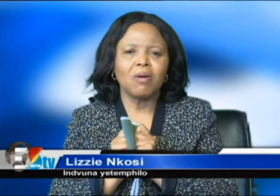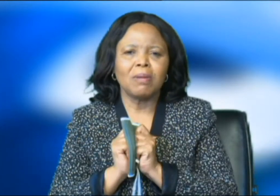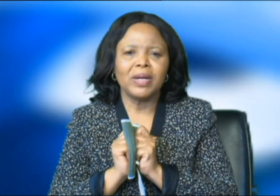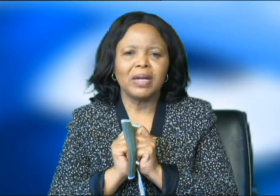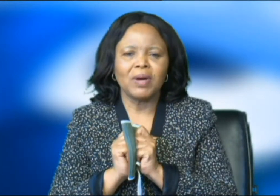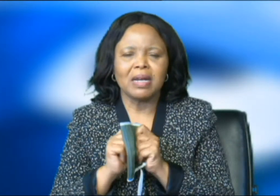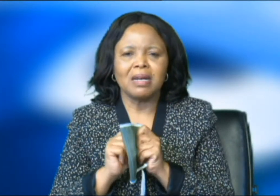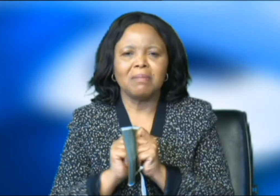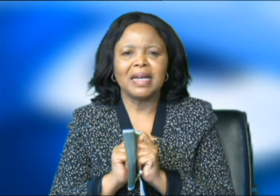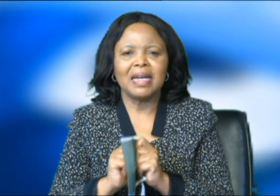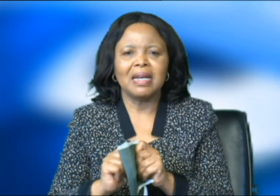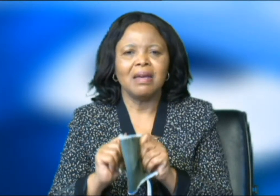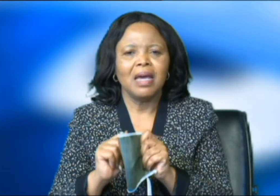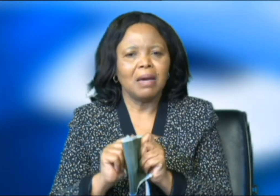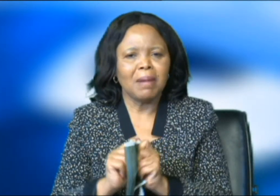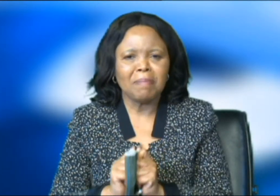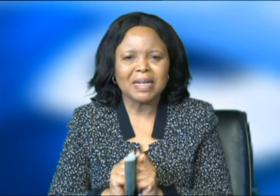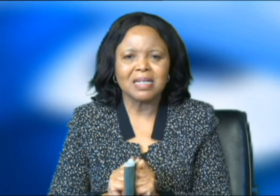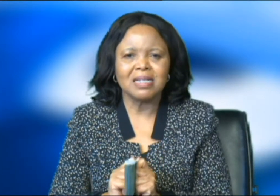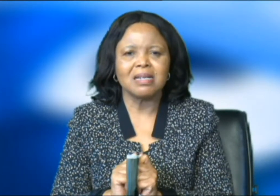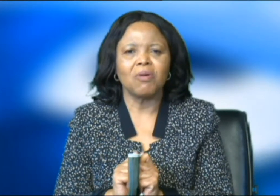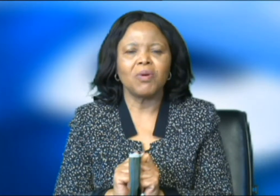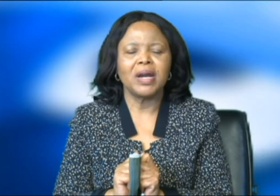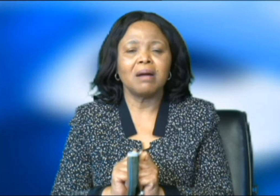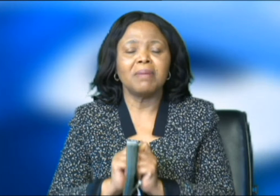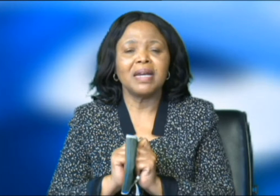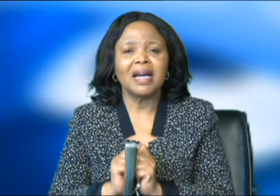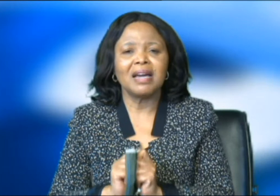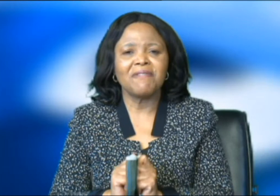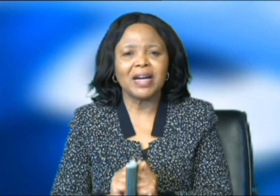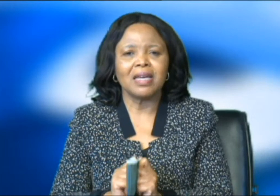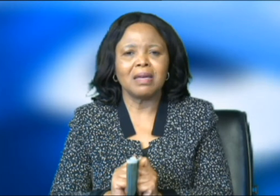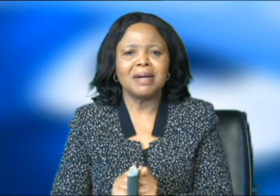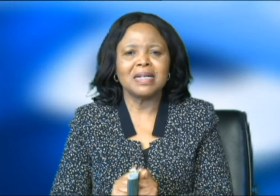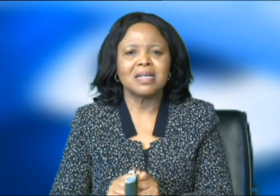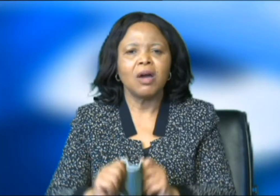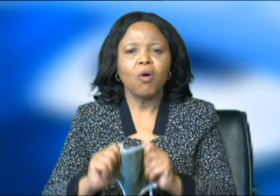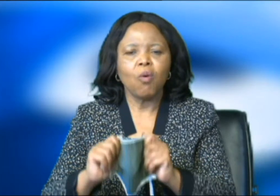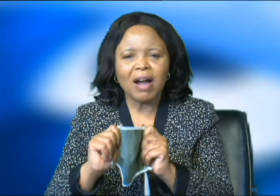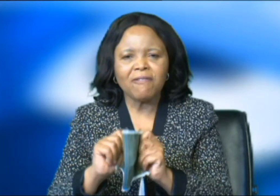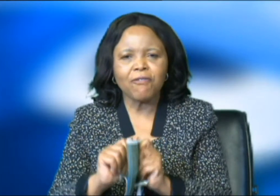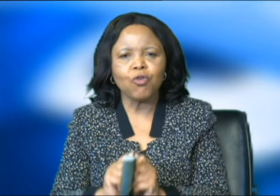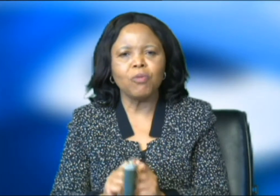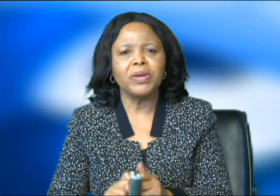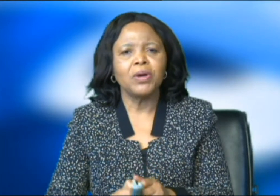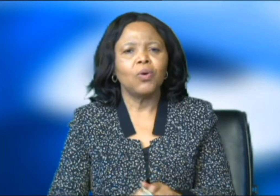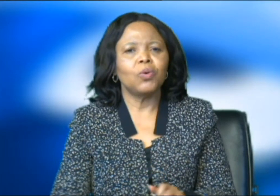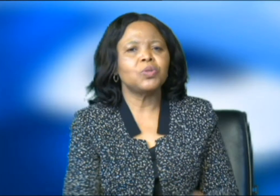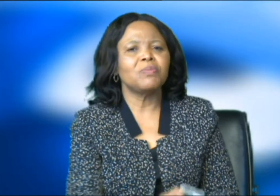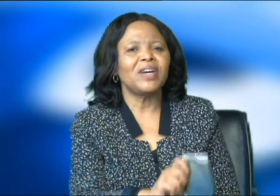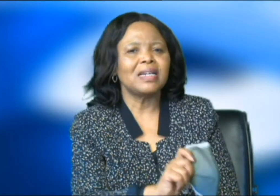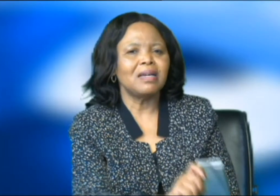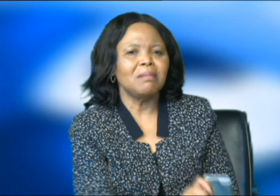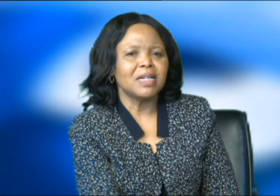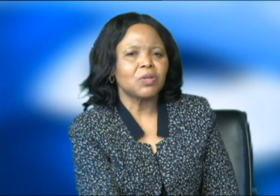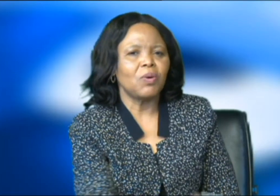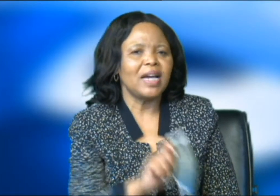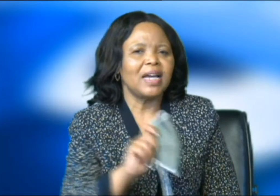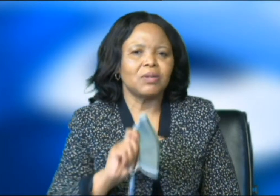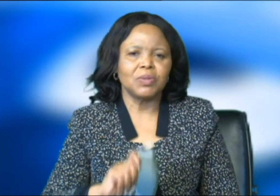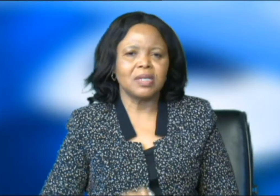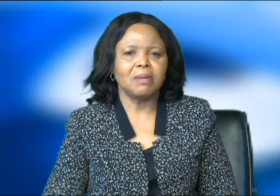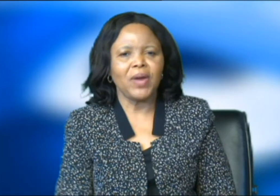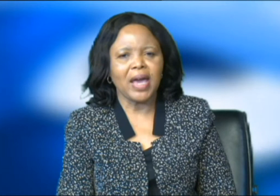ema mask awabolekwana nebekunene emabhasini indawo khona khamba ningayifaki imask ungavumi ukuthi umuntu akunika